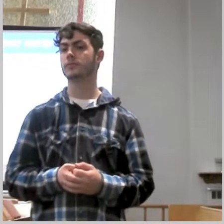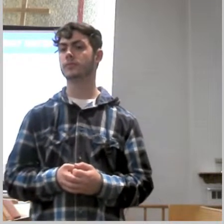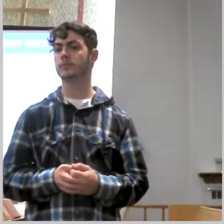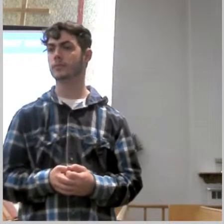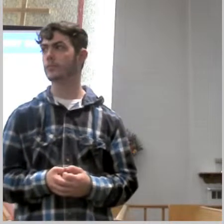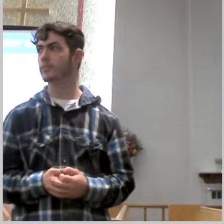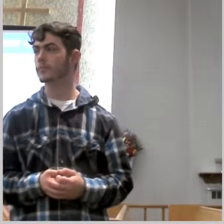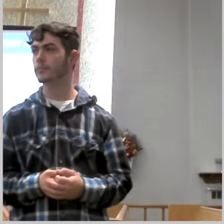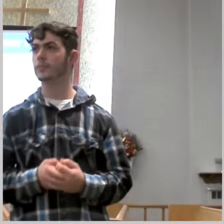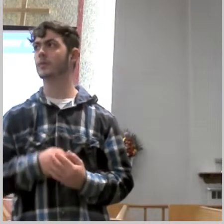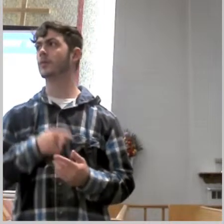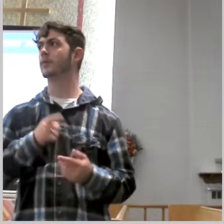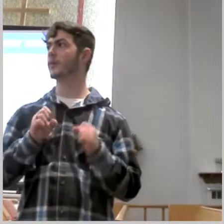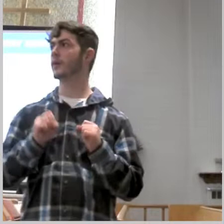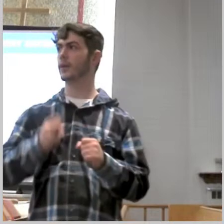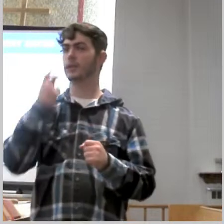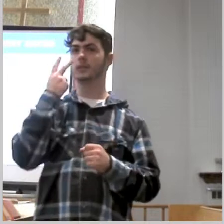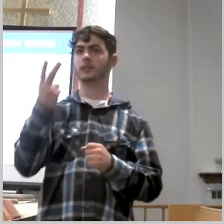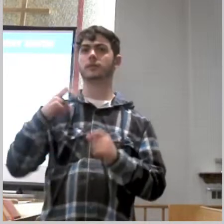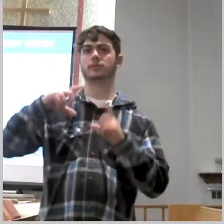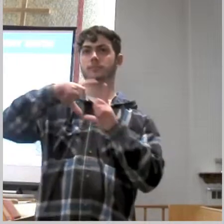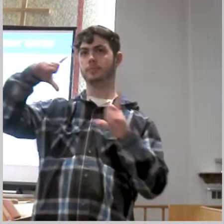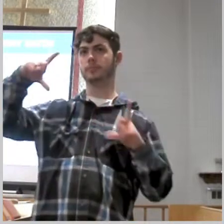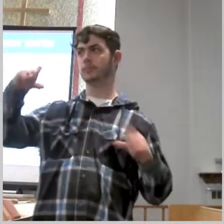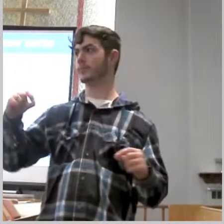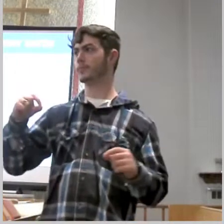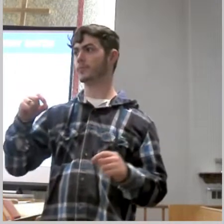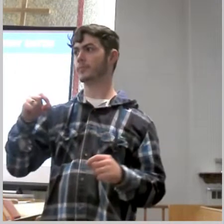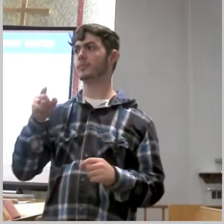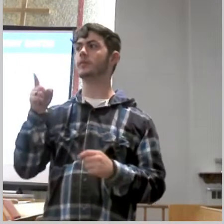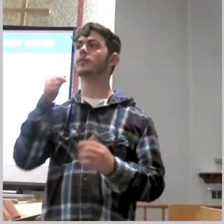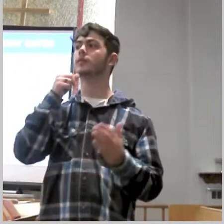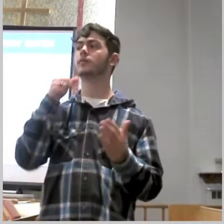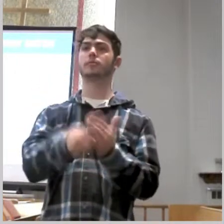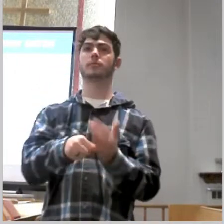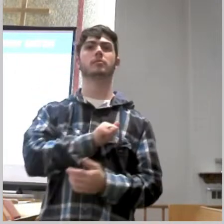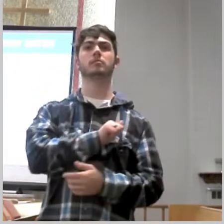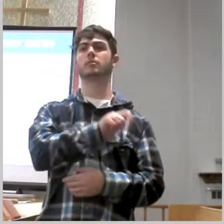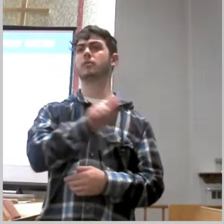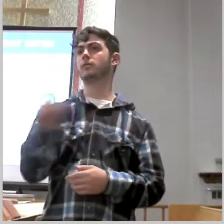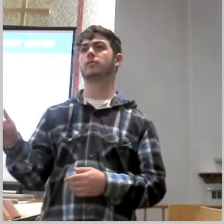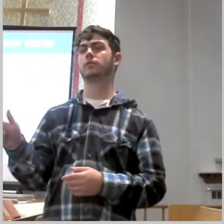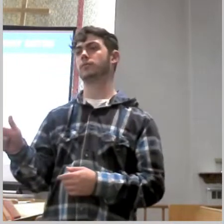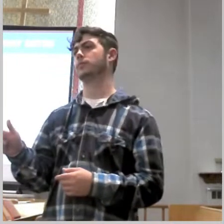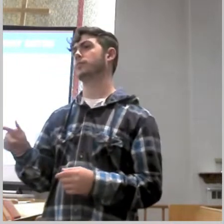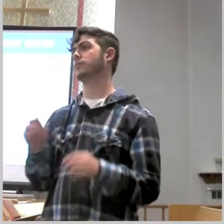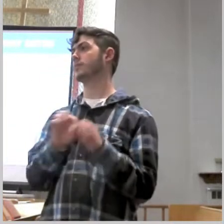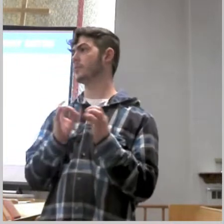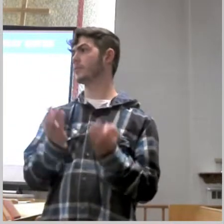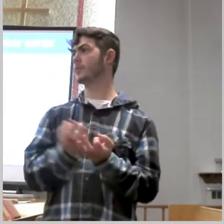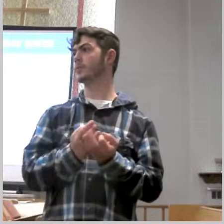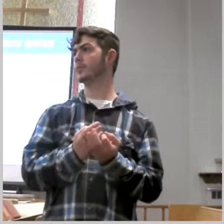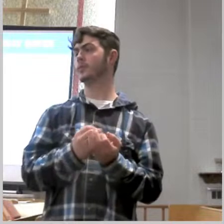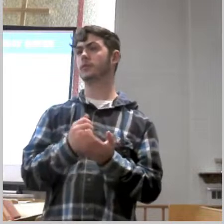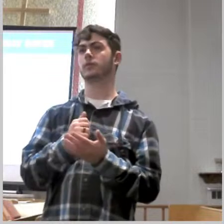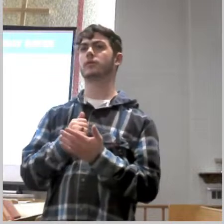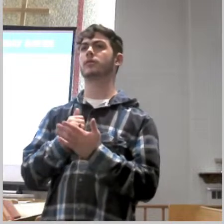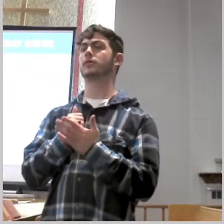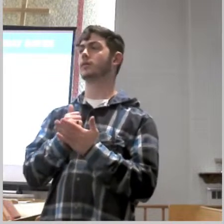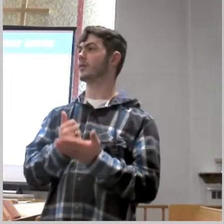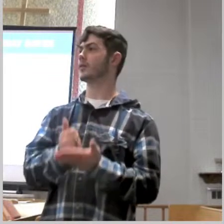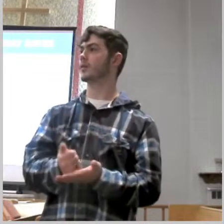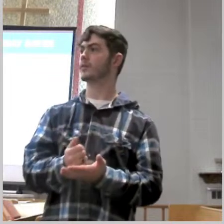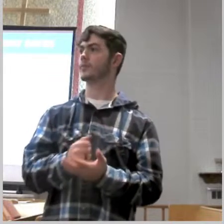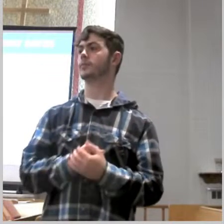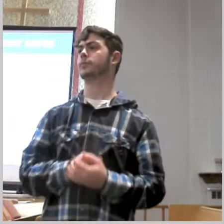a pamphlet, a flyer in the back. This will be mailed to everyone as well, but if there are some extras in the back if you want to grab an extra